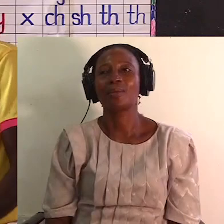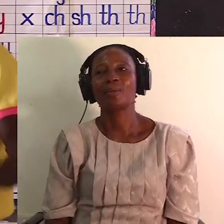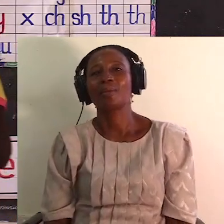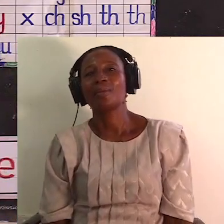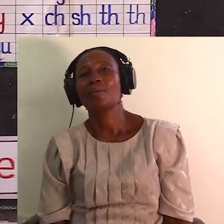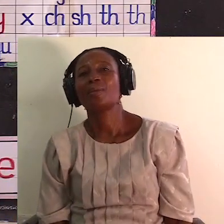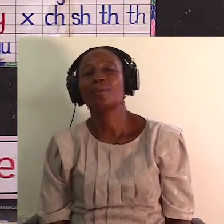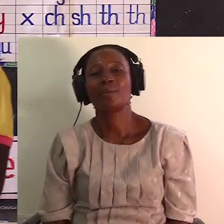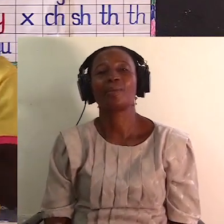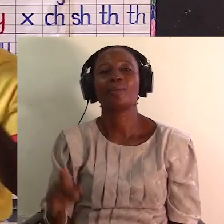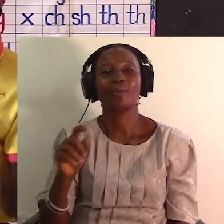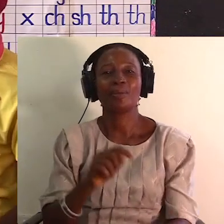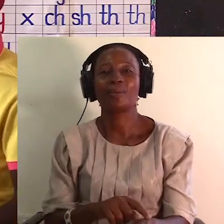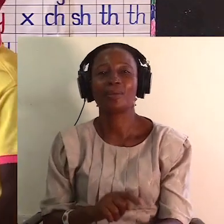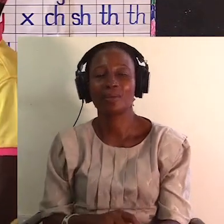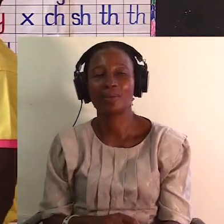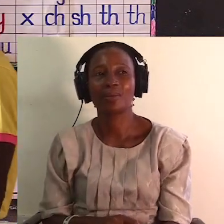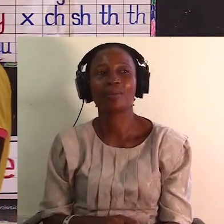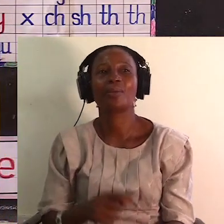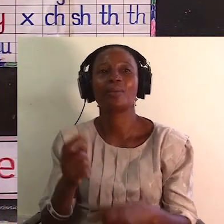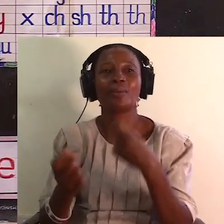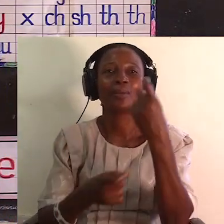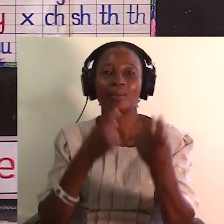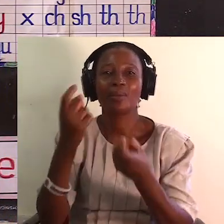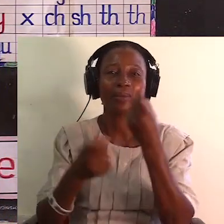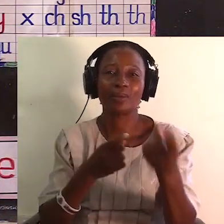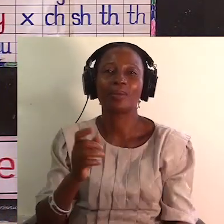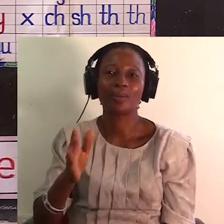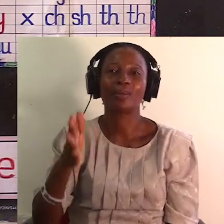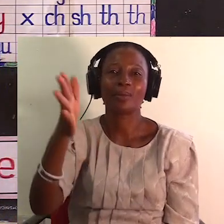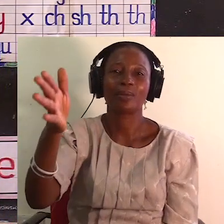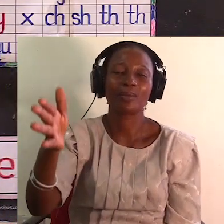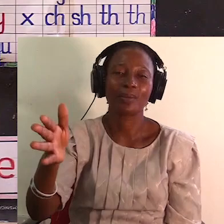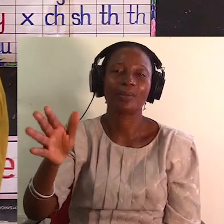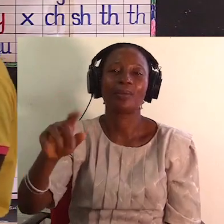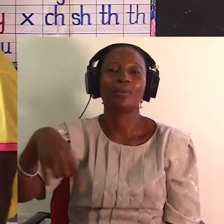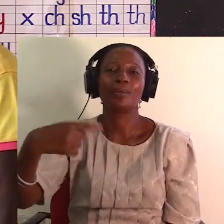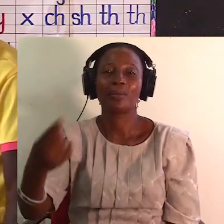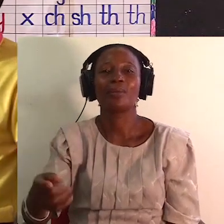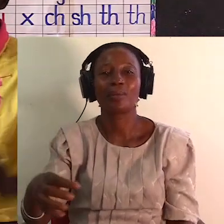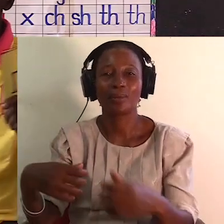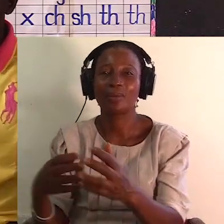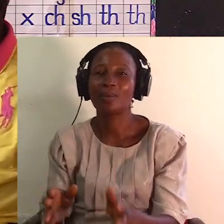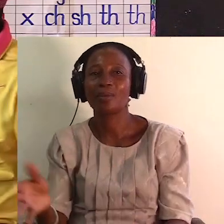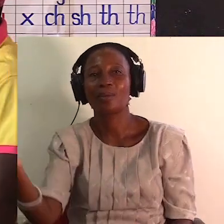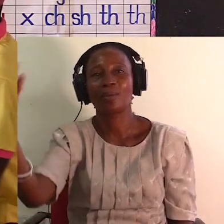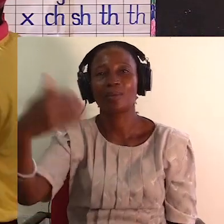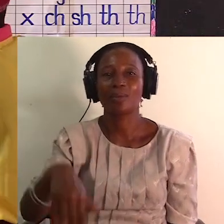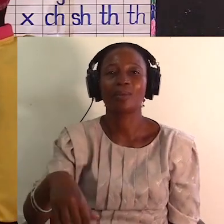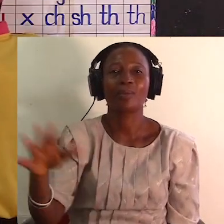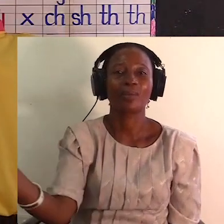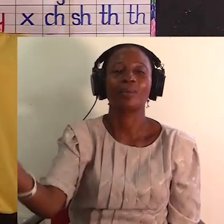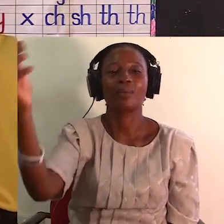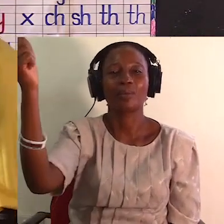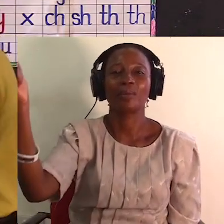we'll revisit it. It's possible the next go, A may come as the winner and B may come as the winner. But for now,